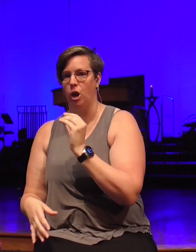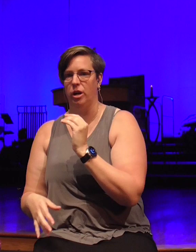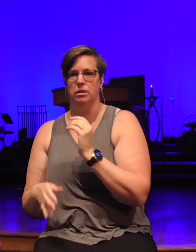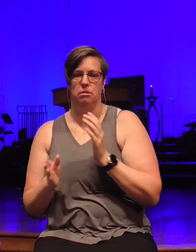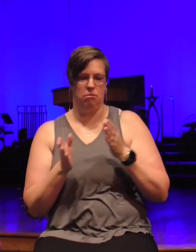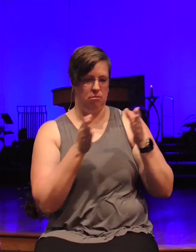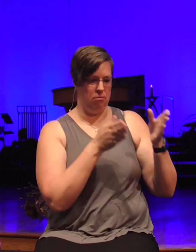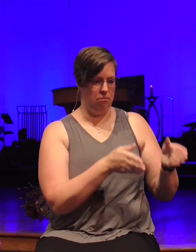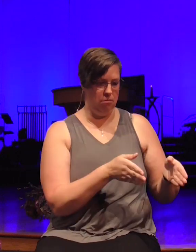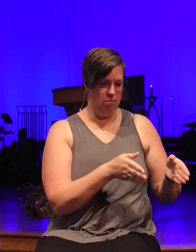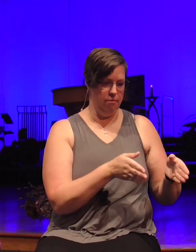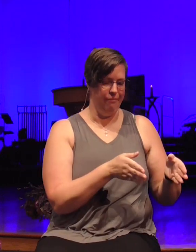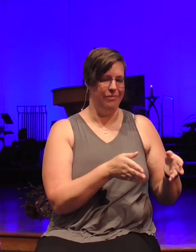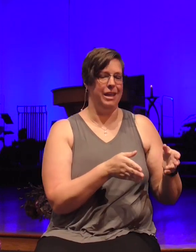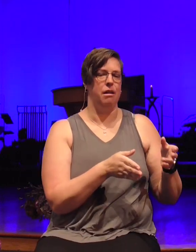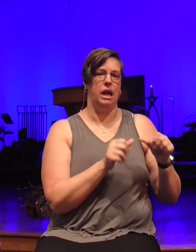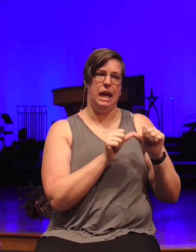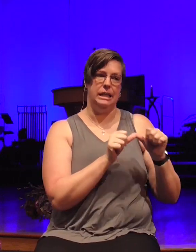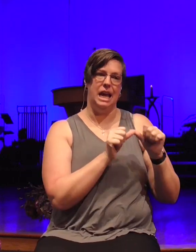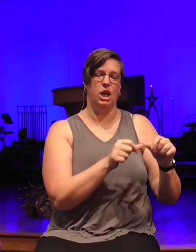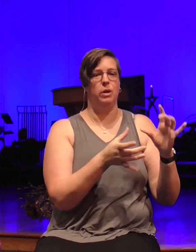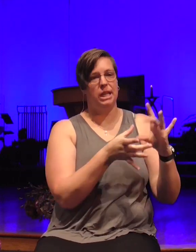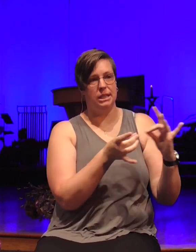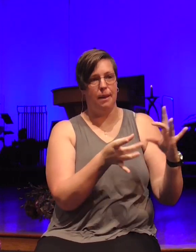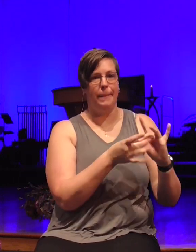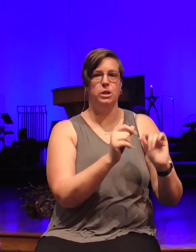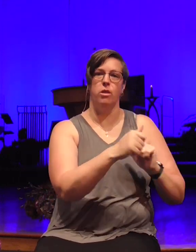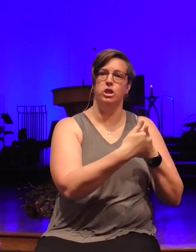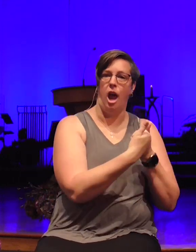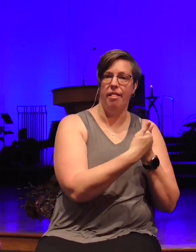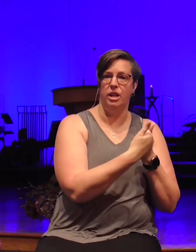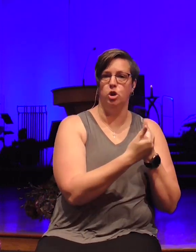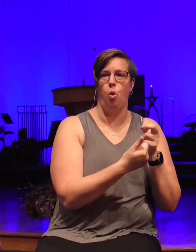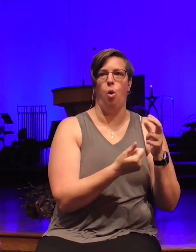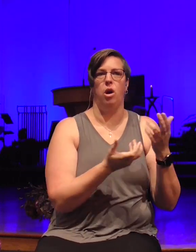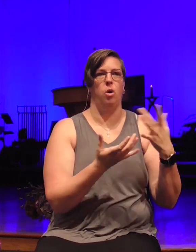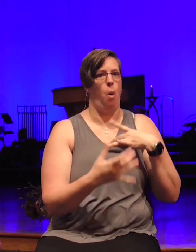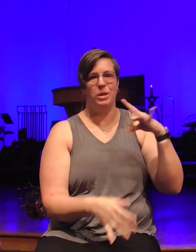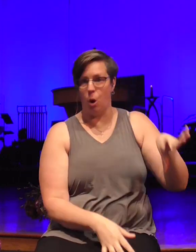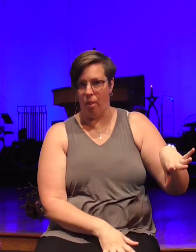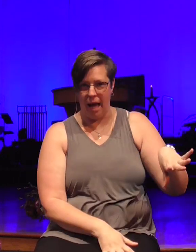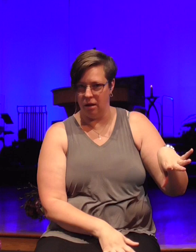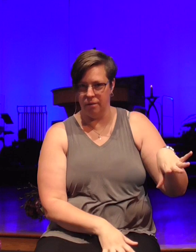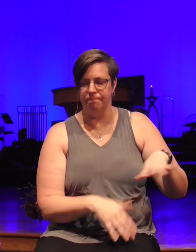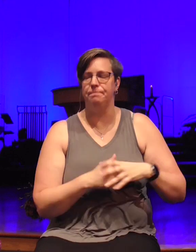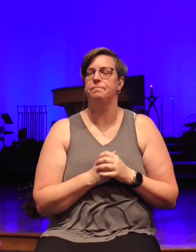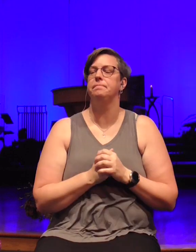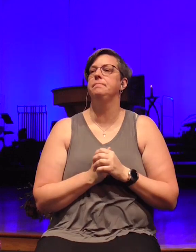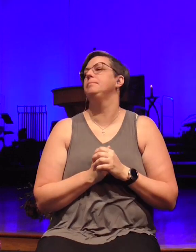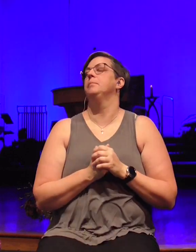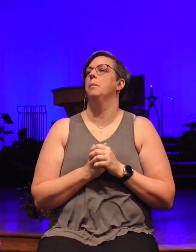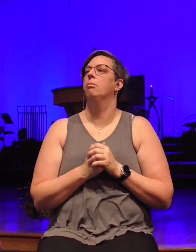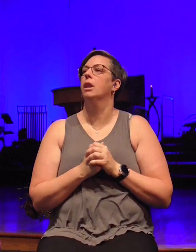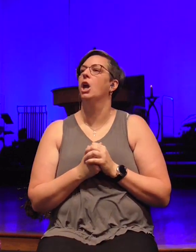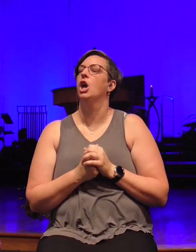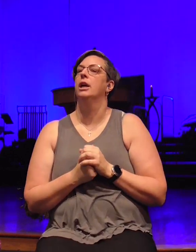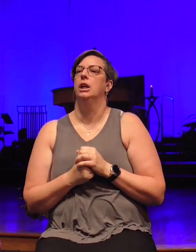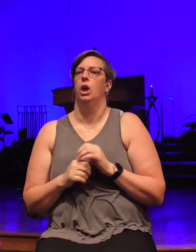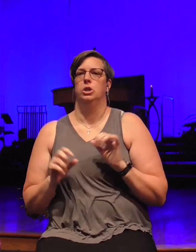versus continuing to speak to the challenge or what we don't like. And this can be very